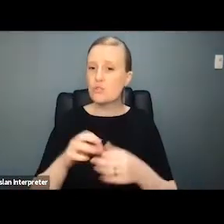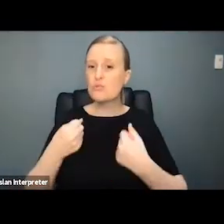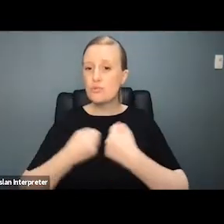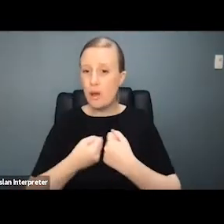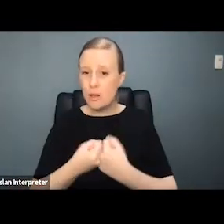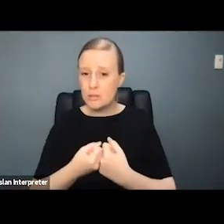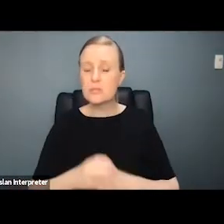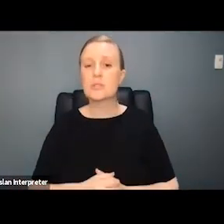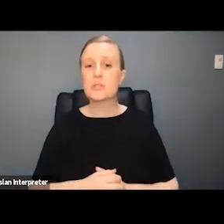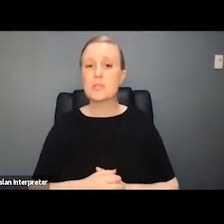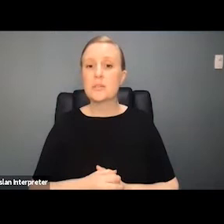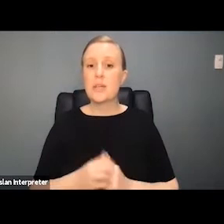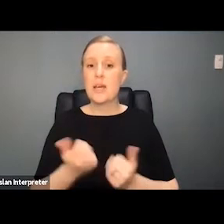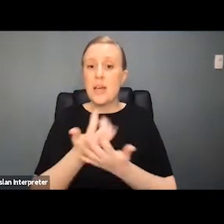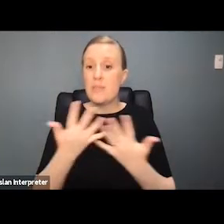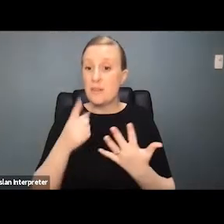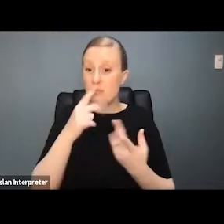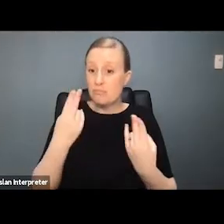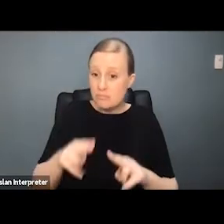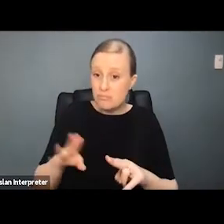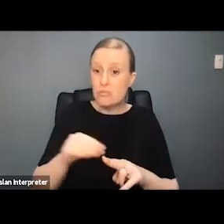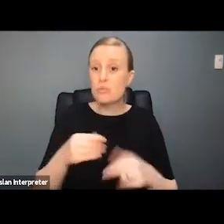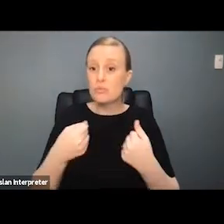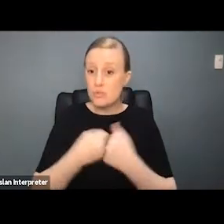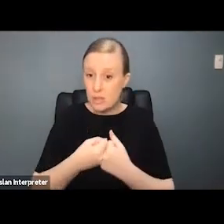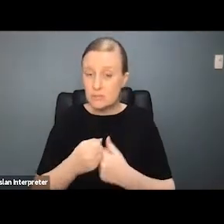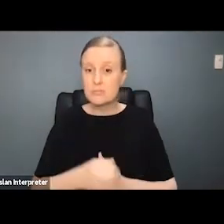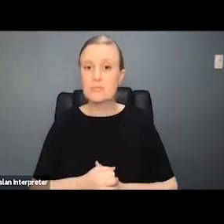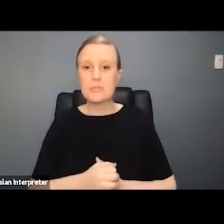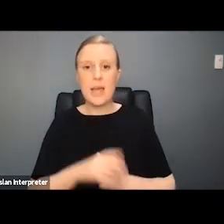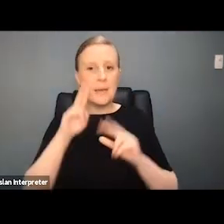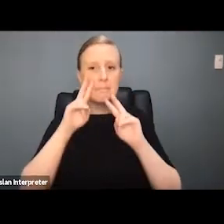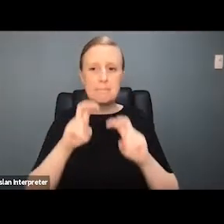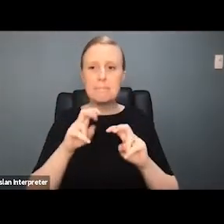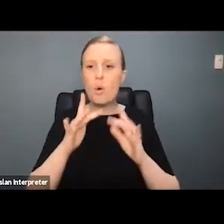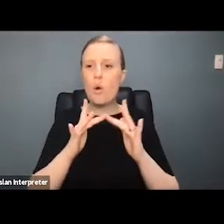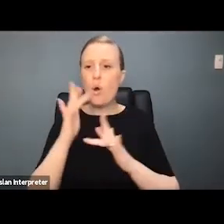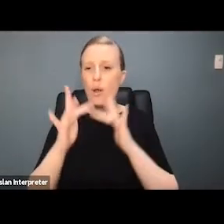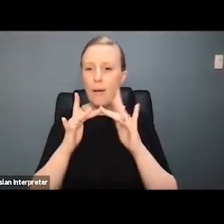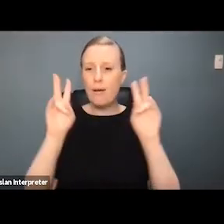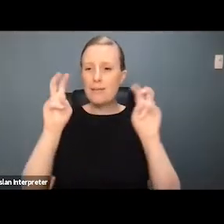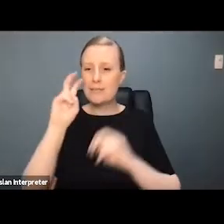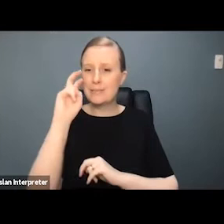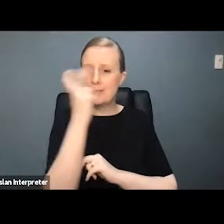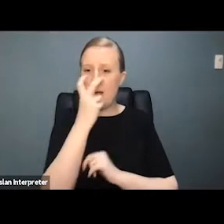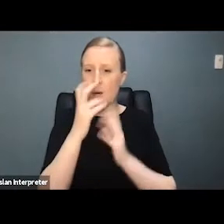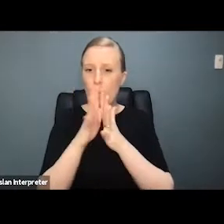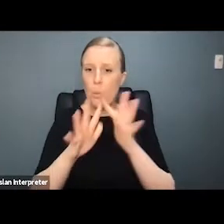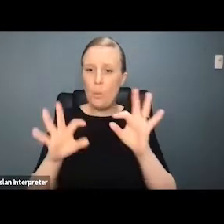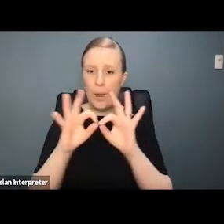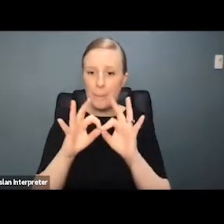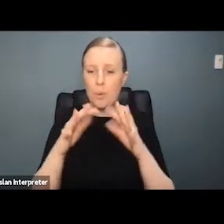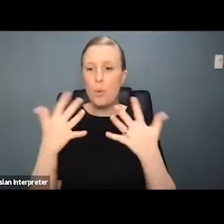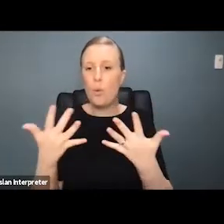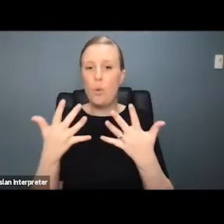project, where we kind of monitor what drugs are being sold on crypto markets or darknet markets. Today's presentation is largely